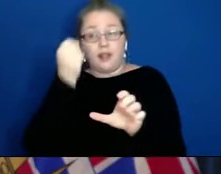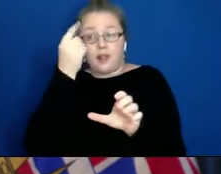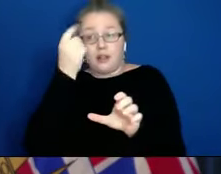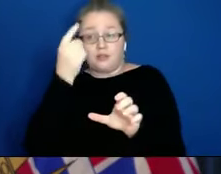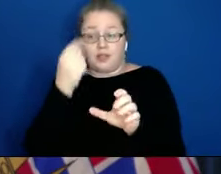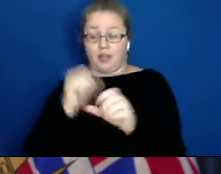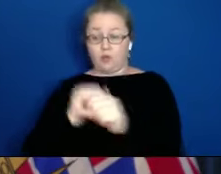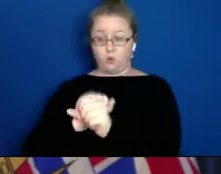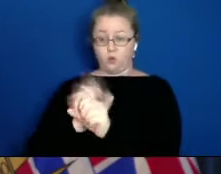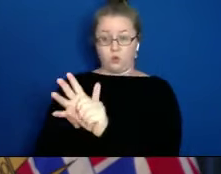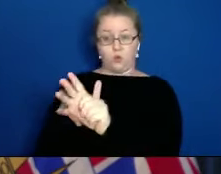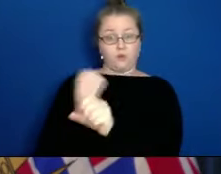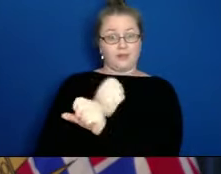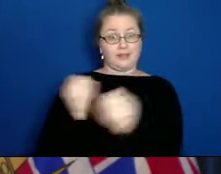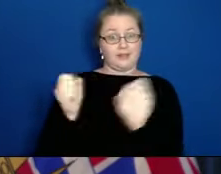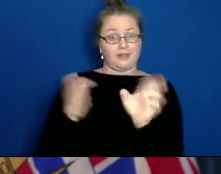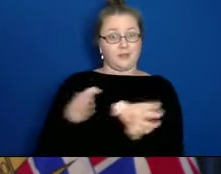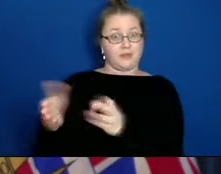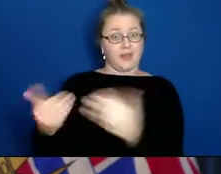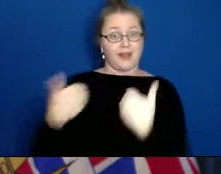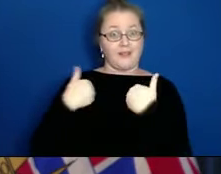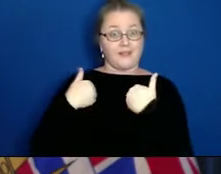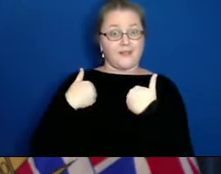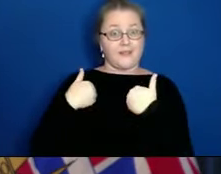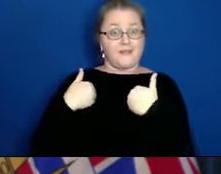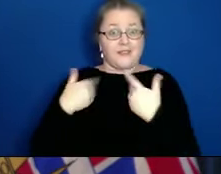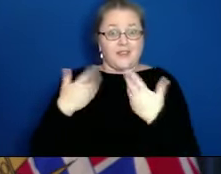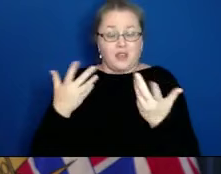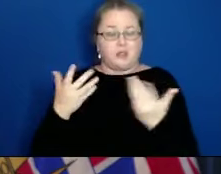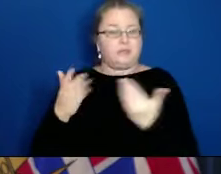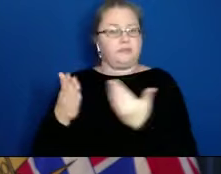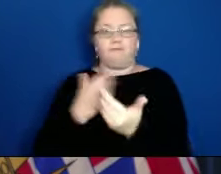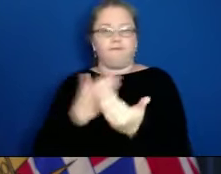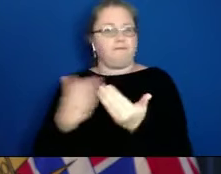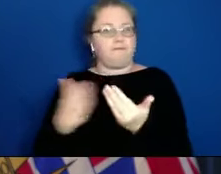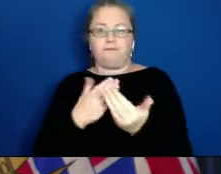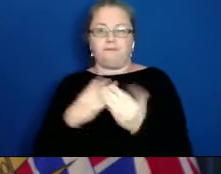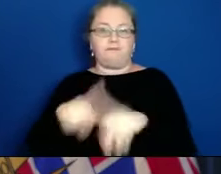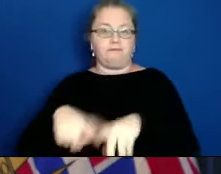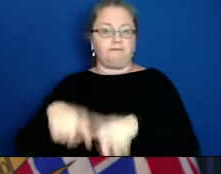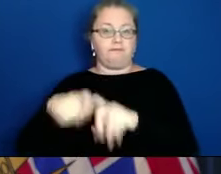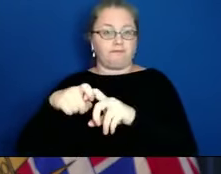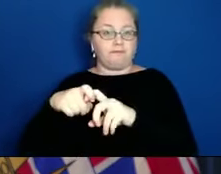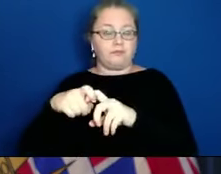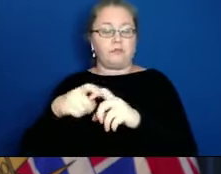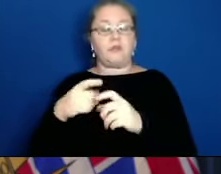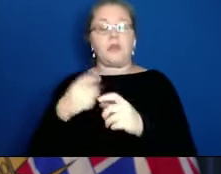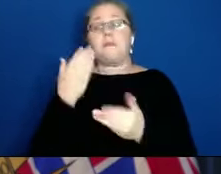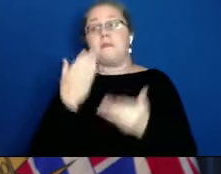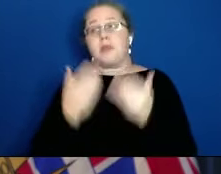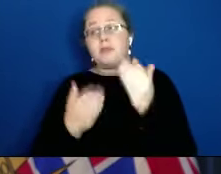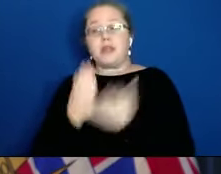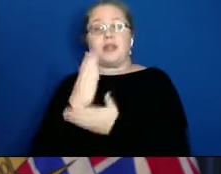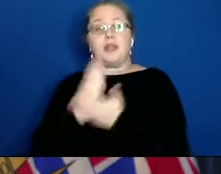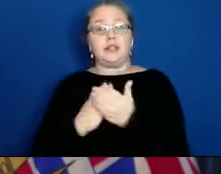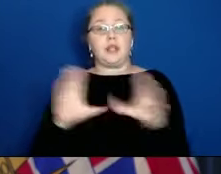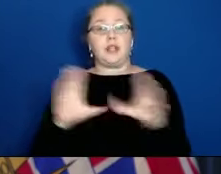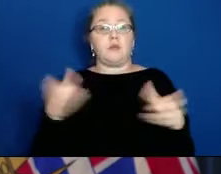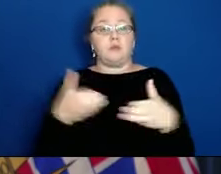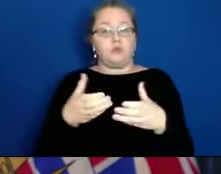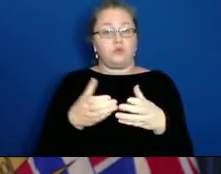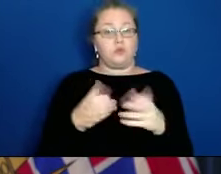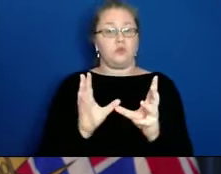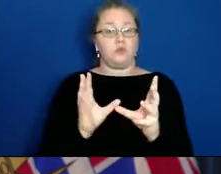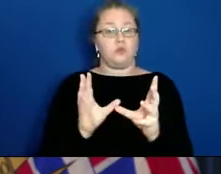in some in these gathering sites, including medical group sessions,